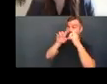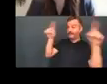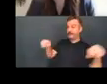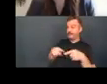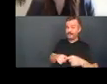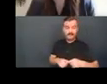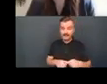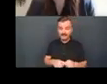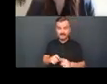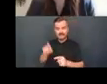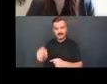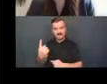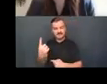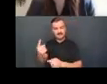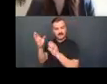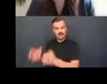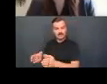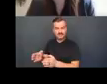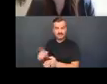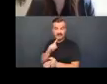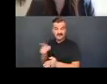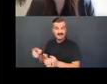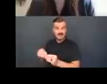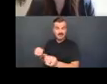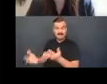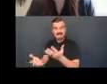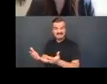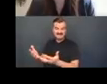must be performed by another likely more precarious worker.